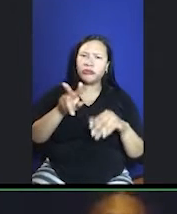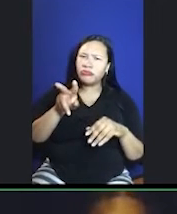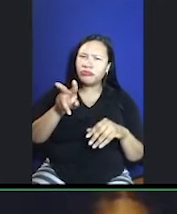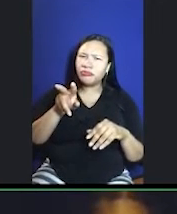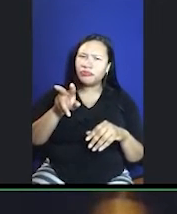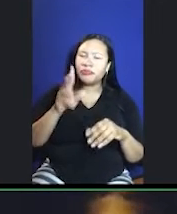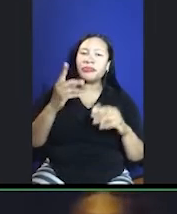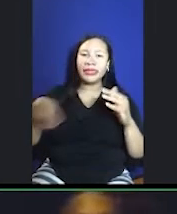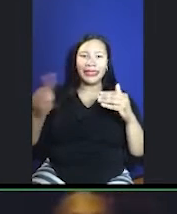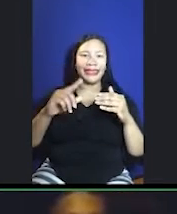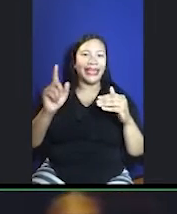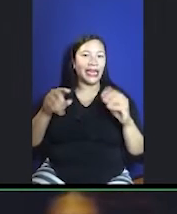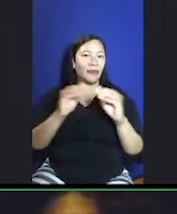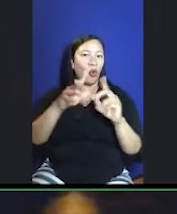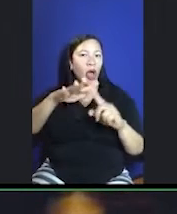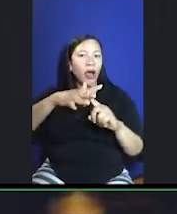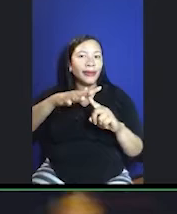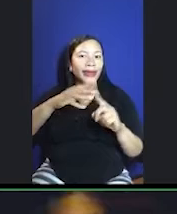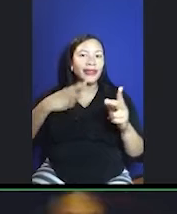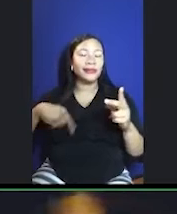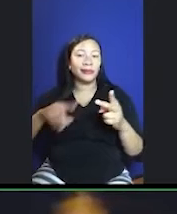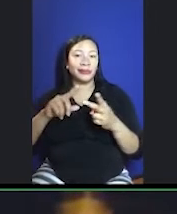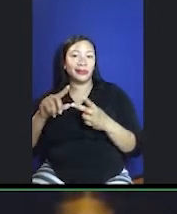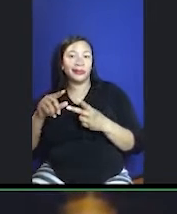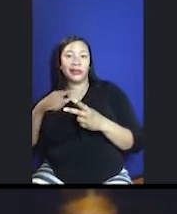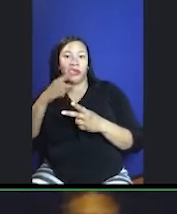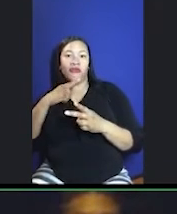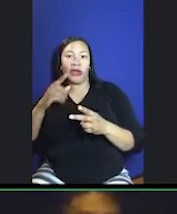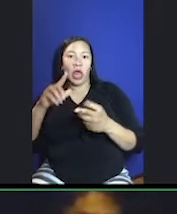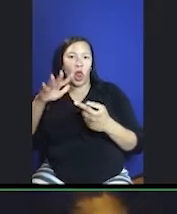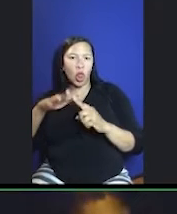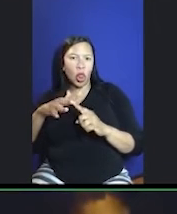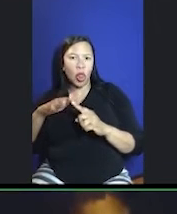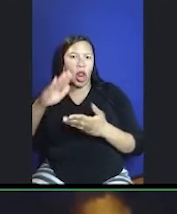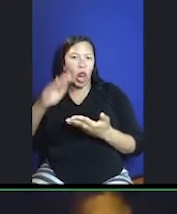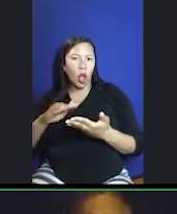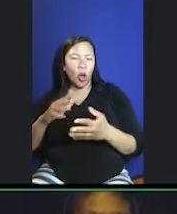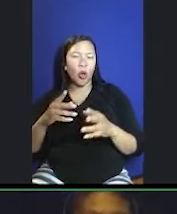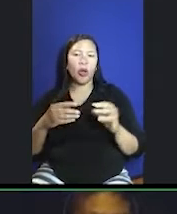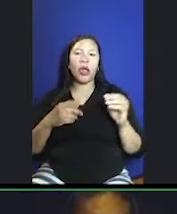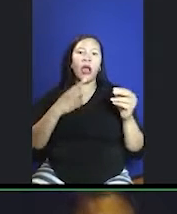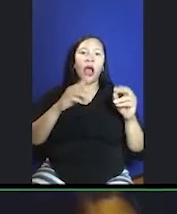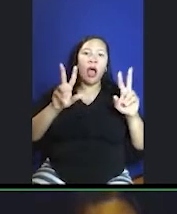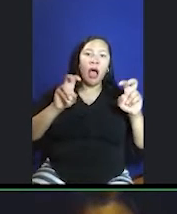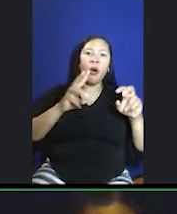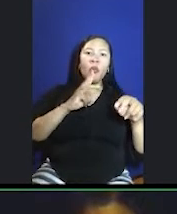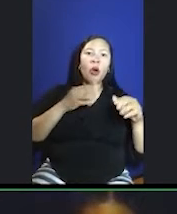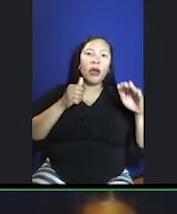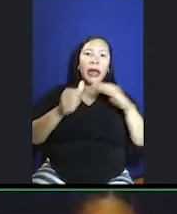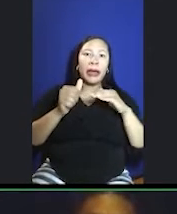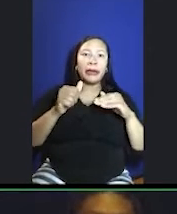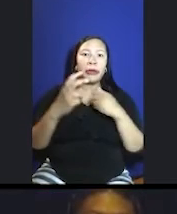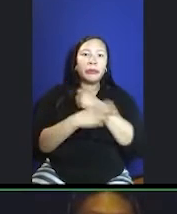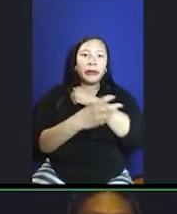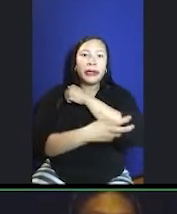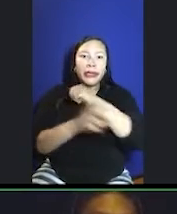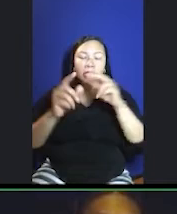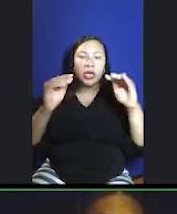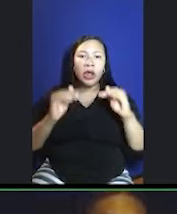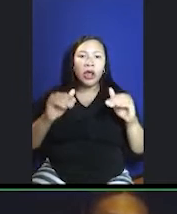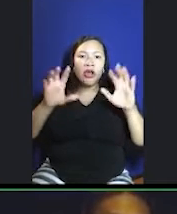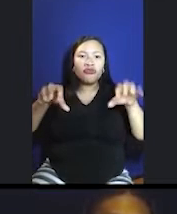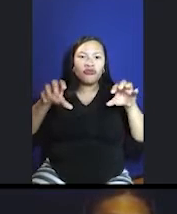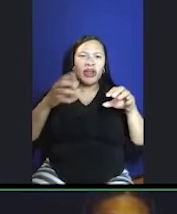higher context, and hearing people, we're more low context. Oh, there's water under the bridge. Oh, it's raining cats and dogs. But